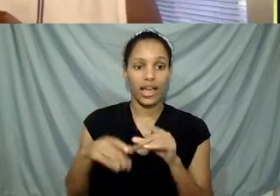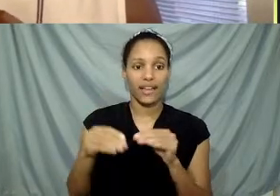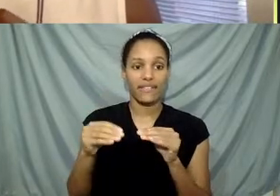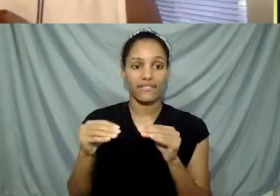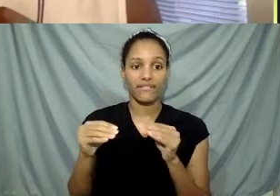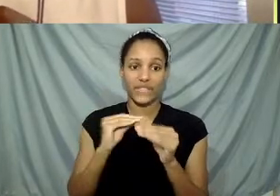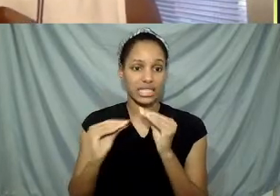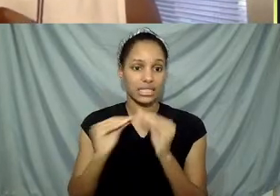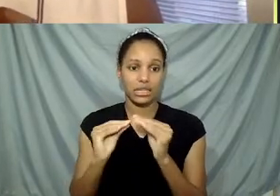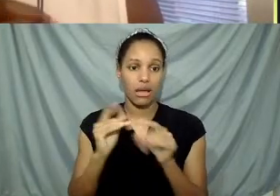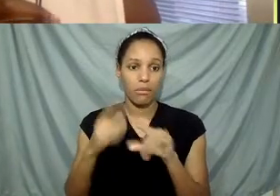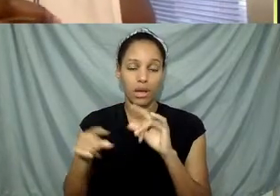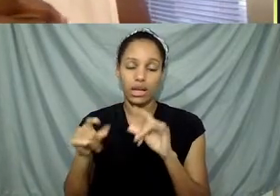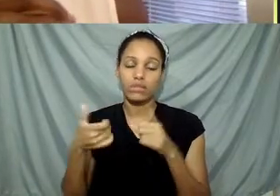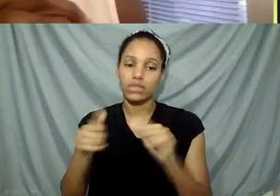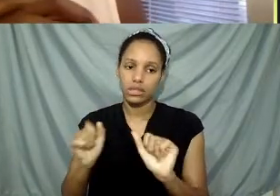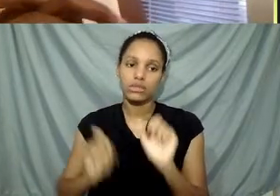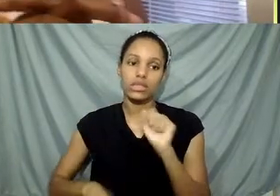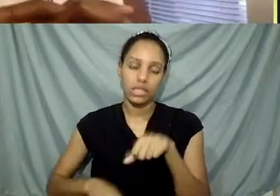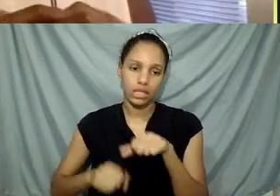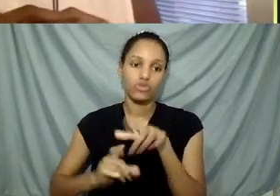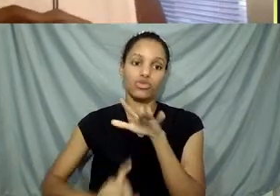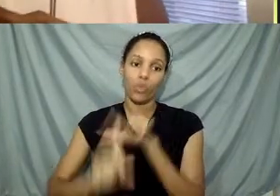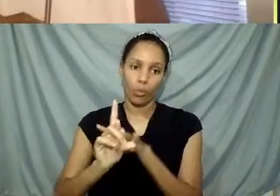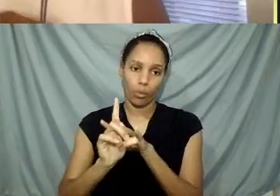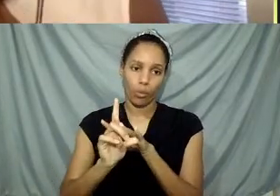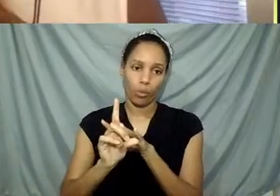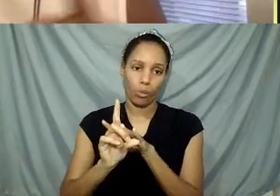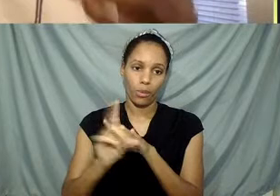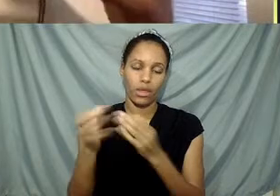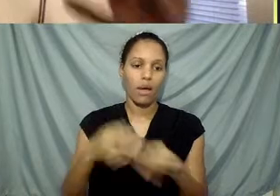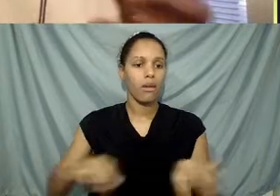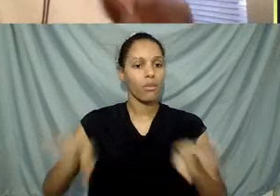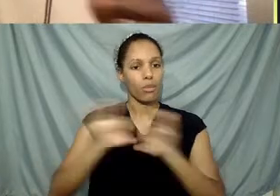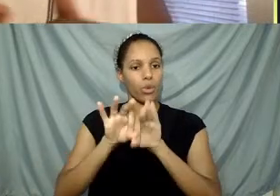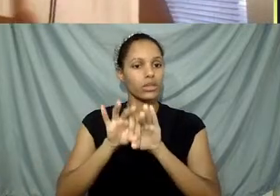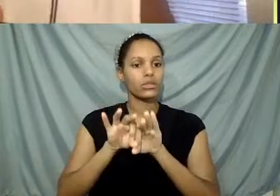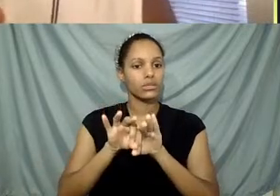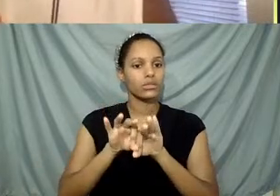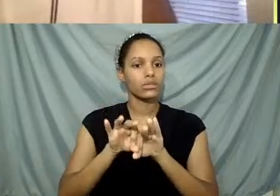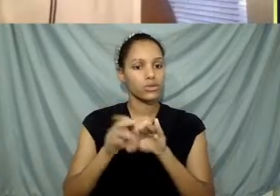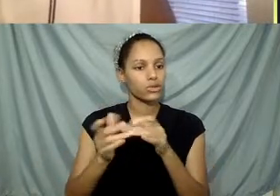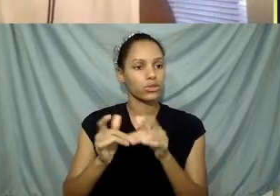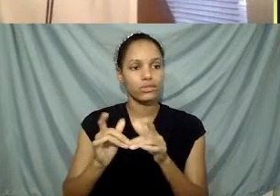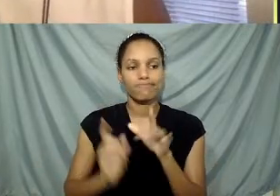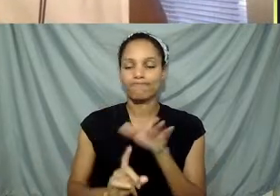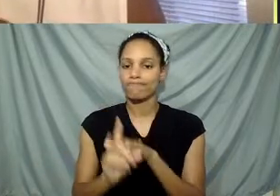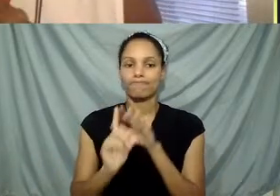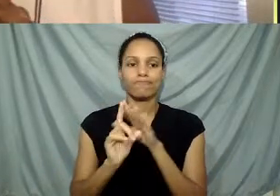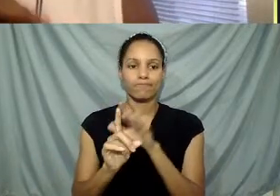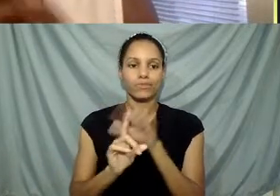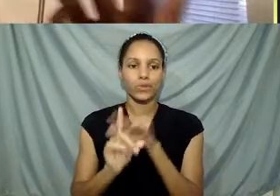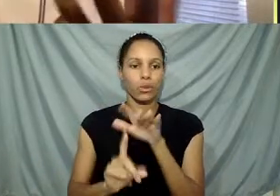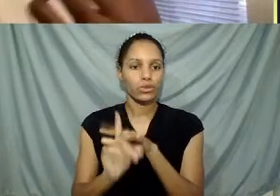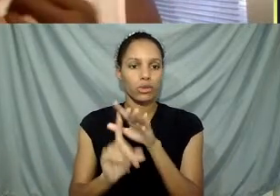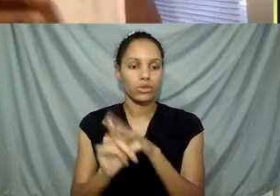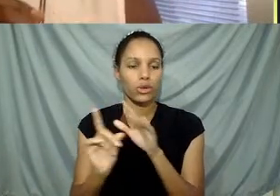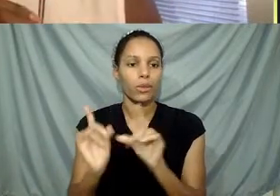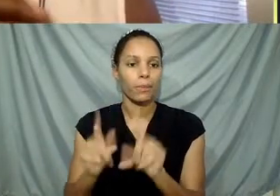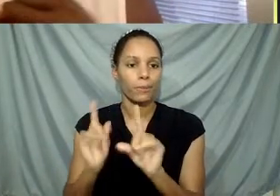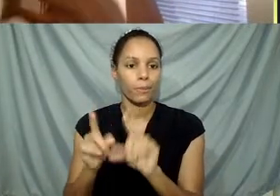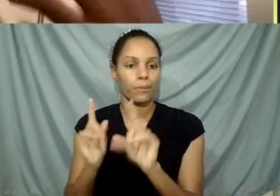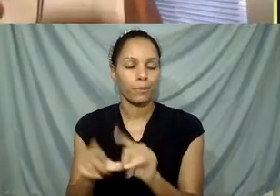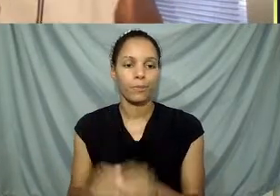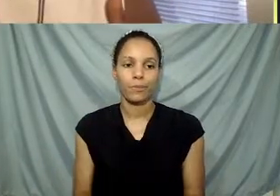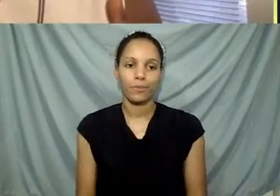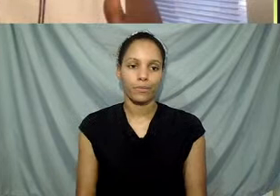up, you know? He said, the most important thing for you to do is just to keep showing up. And that's what I've been doing with